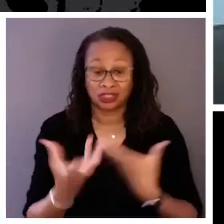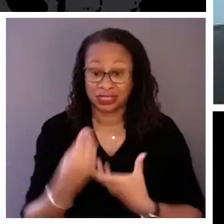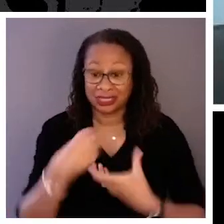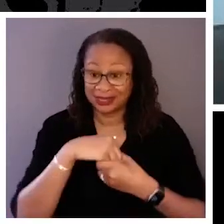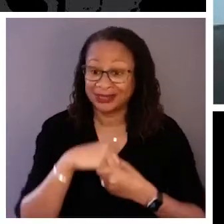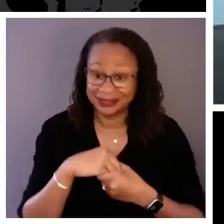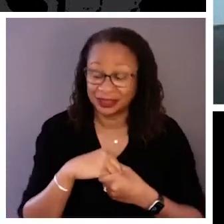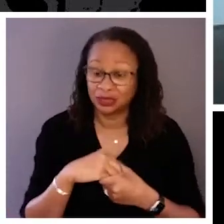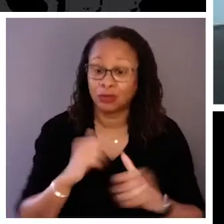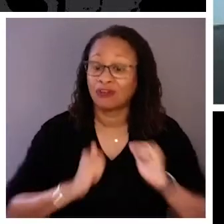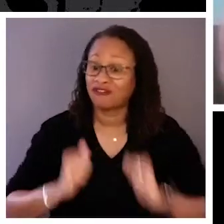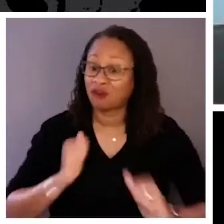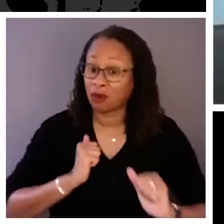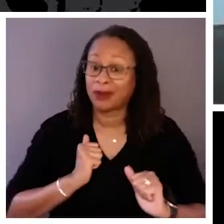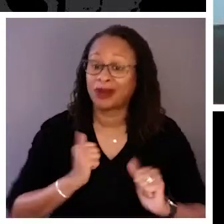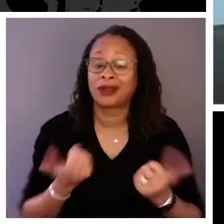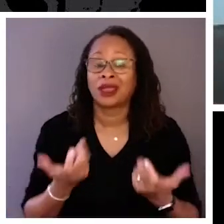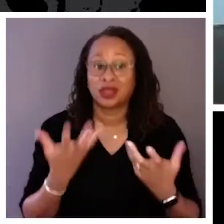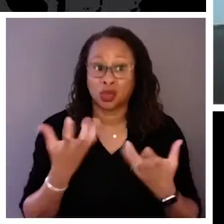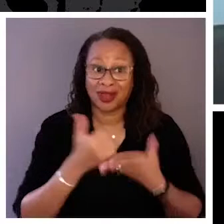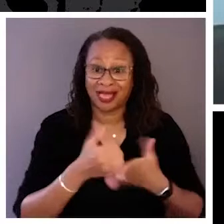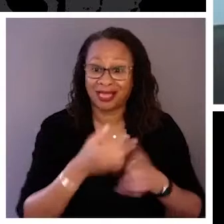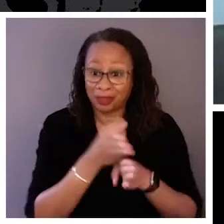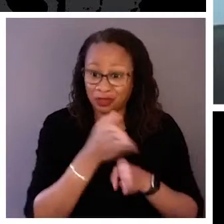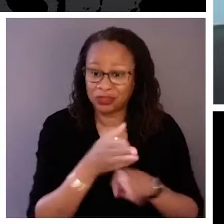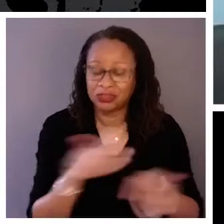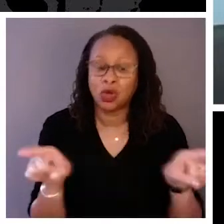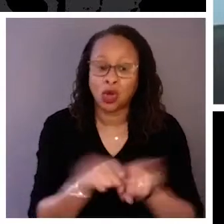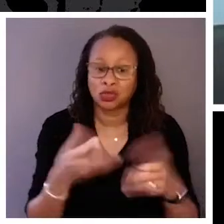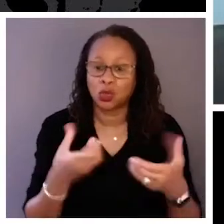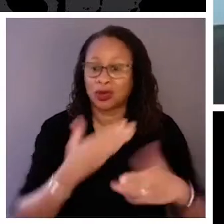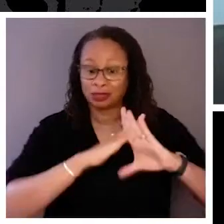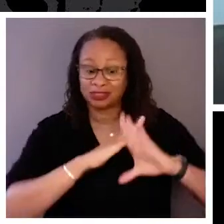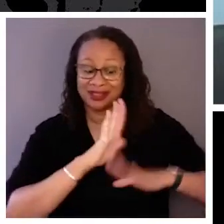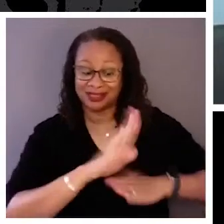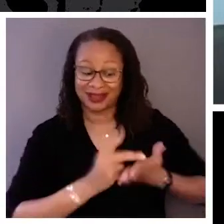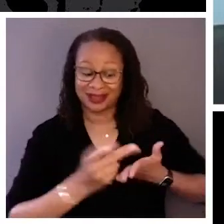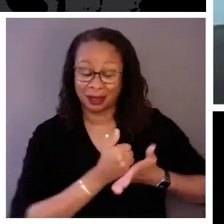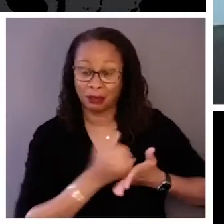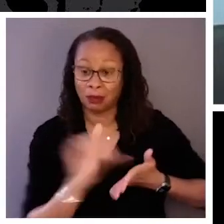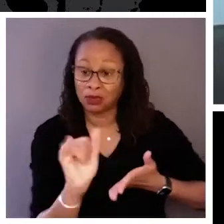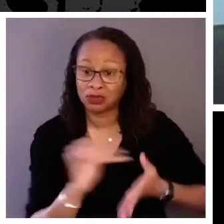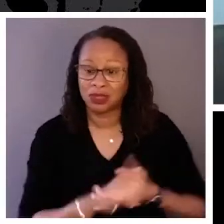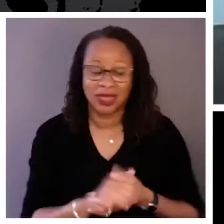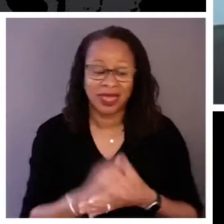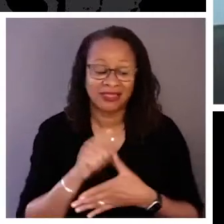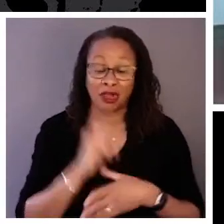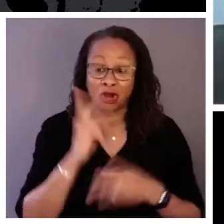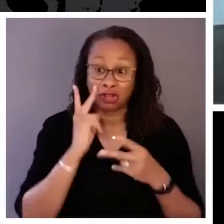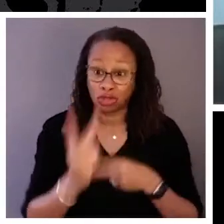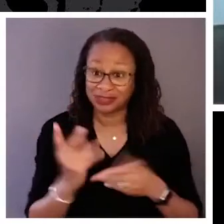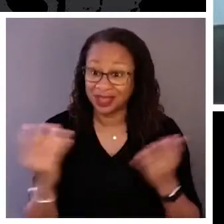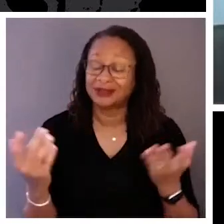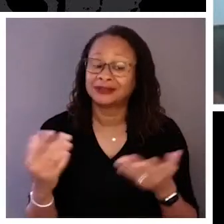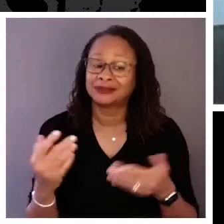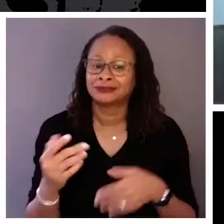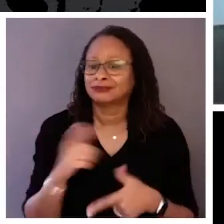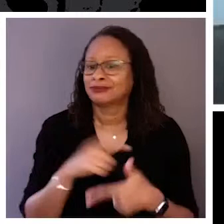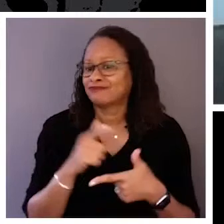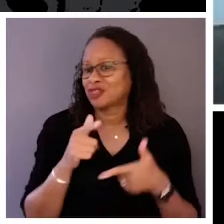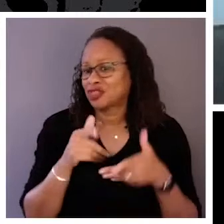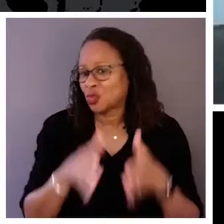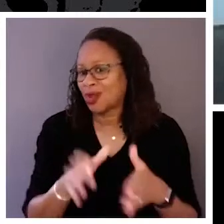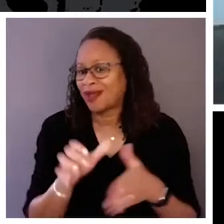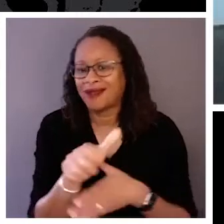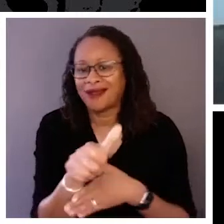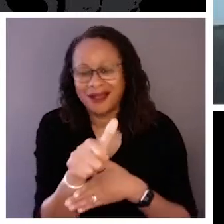business, and you want to help this career, and you also want to protect that income. They are treated, Ben, the way any other